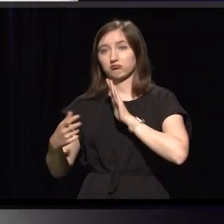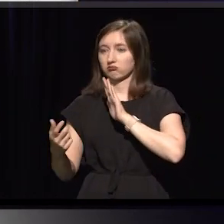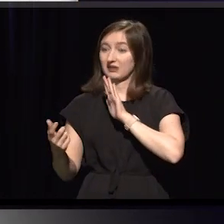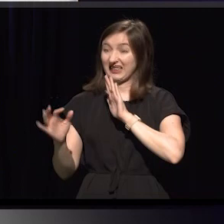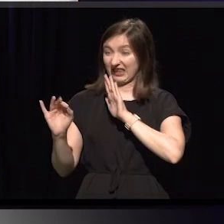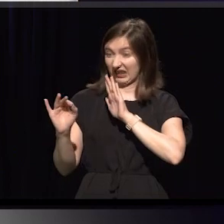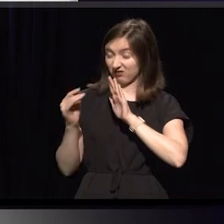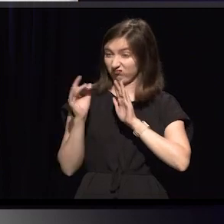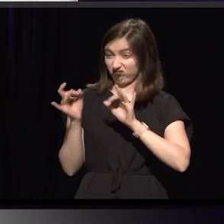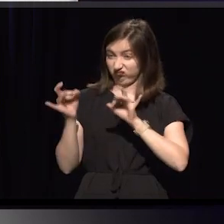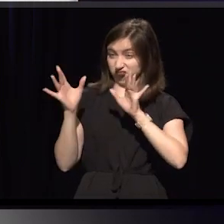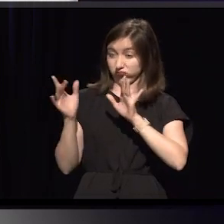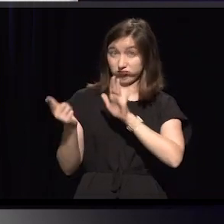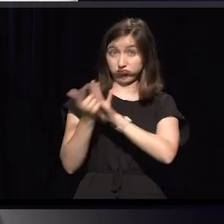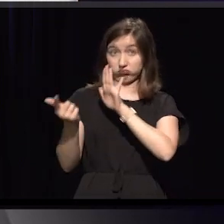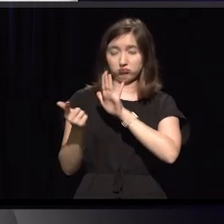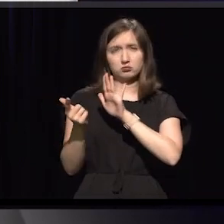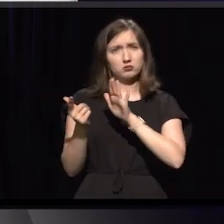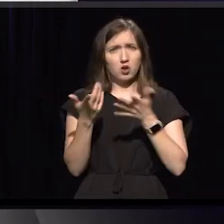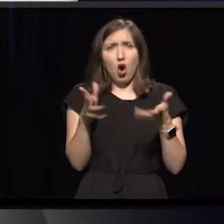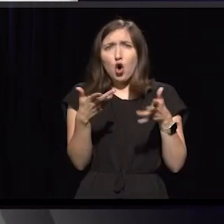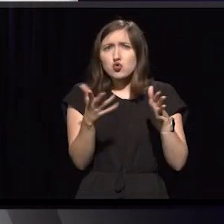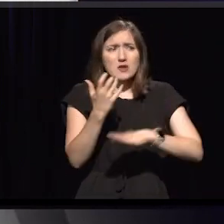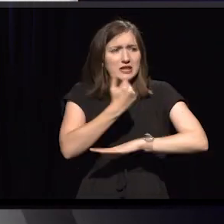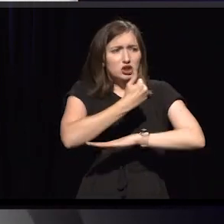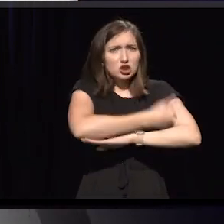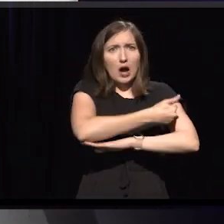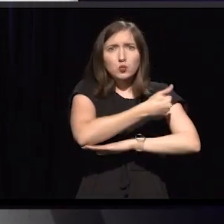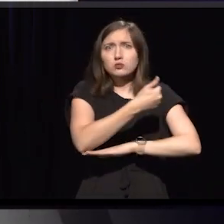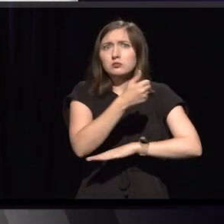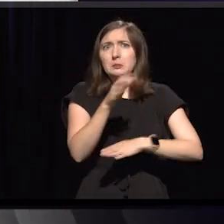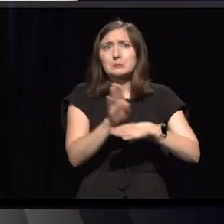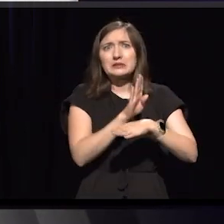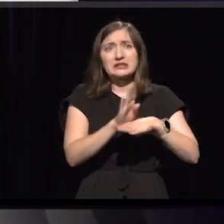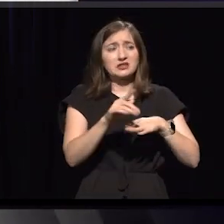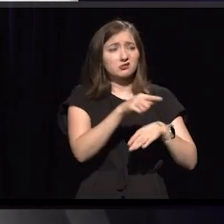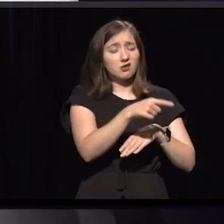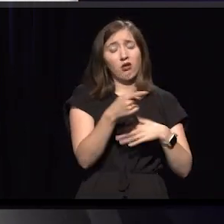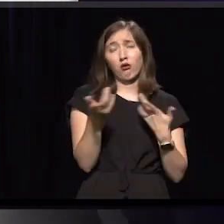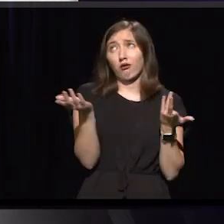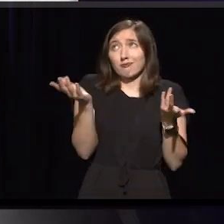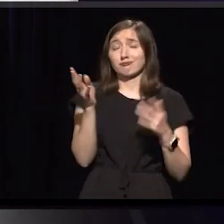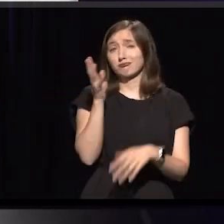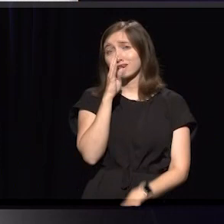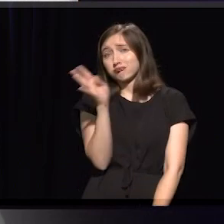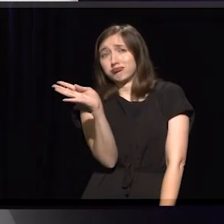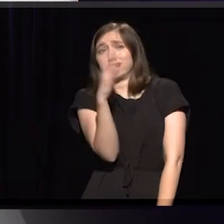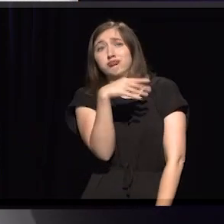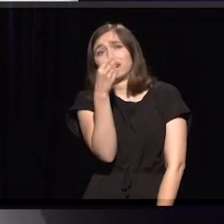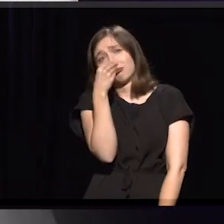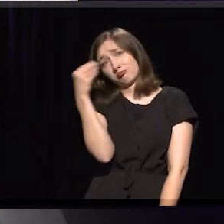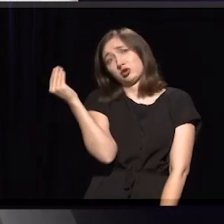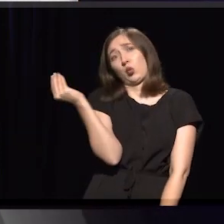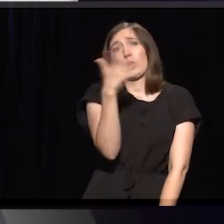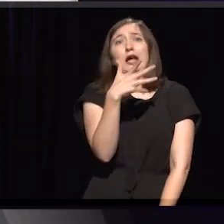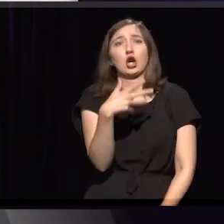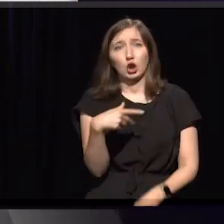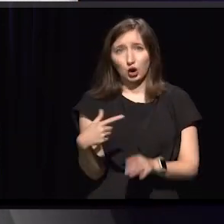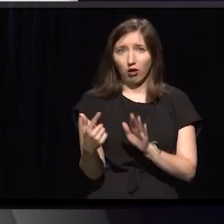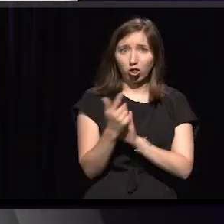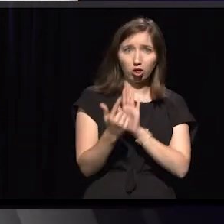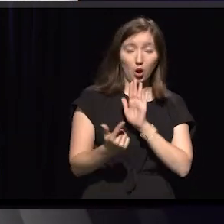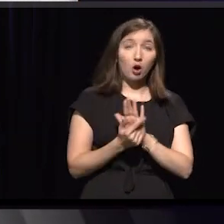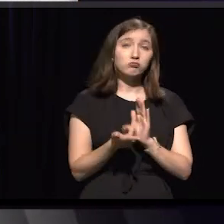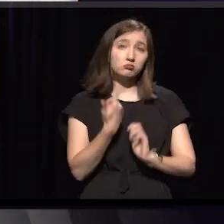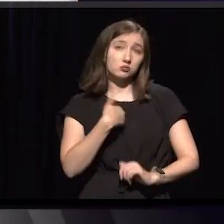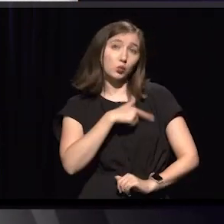businesses that have simply flouted the law, flouted the orders, and we will continue to do that. But let's be